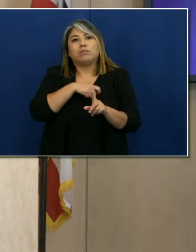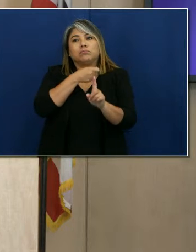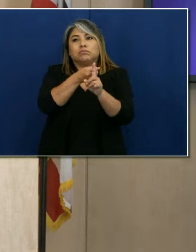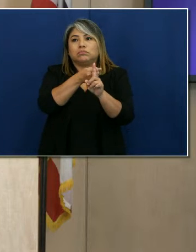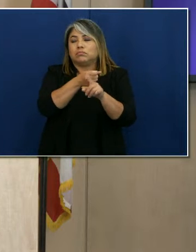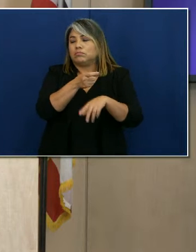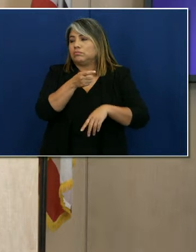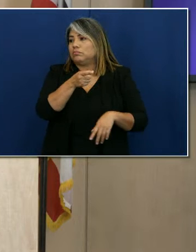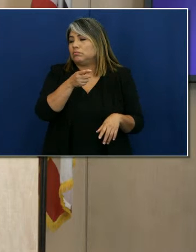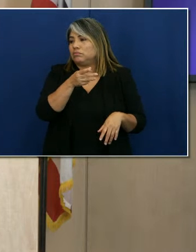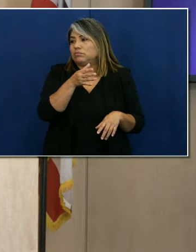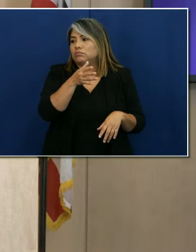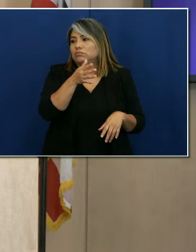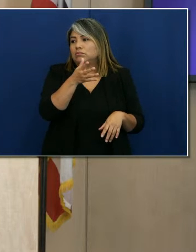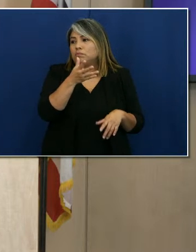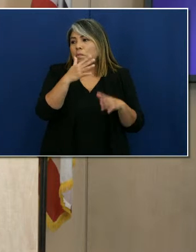was